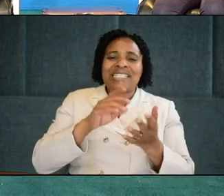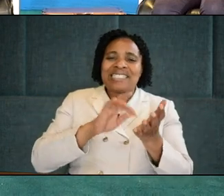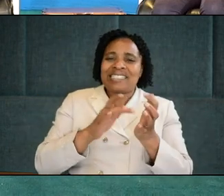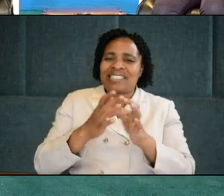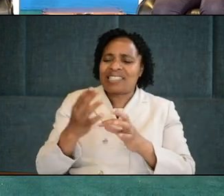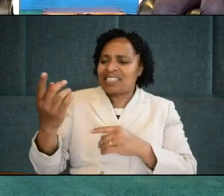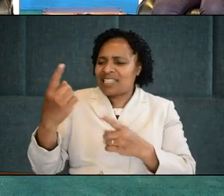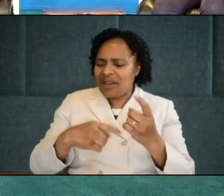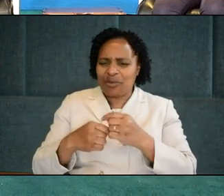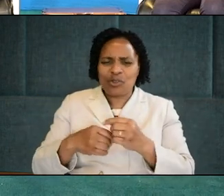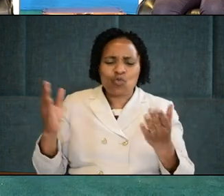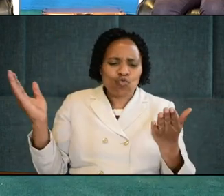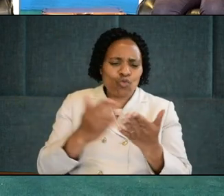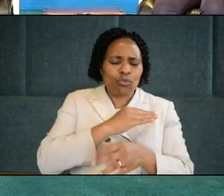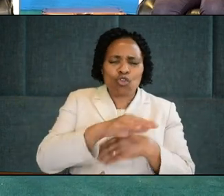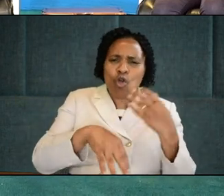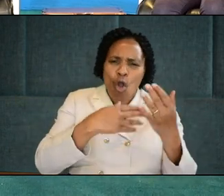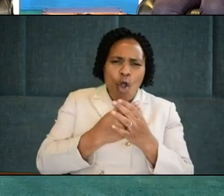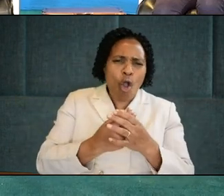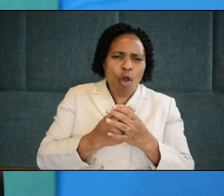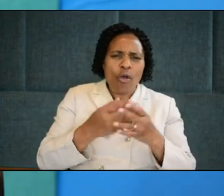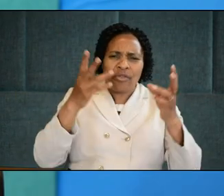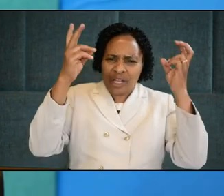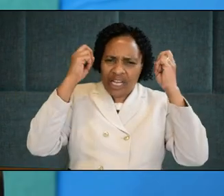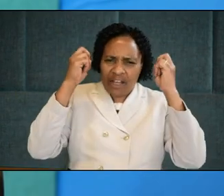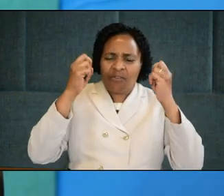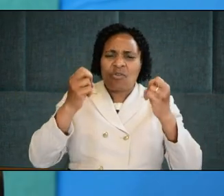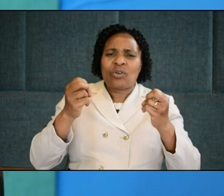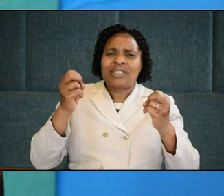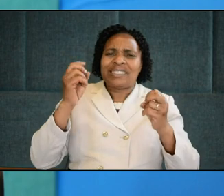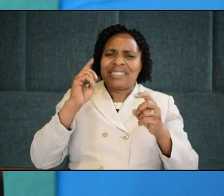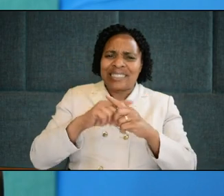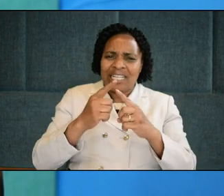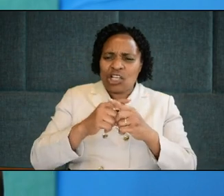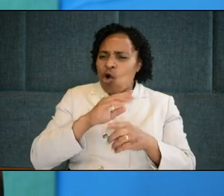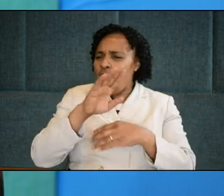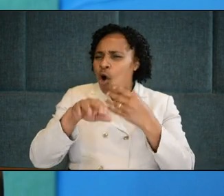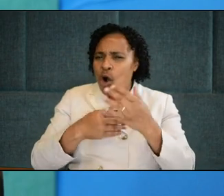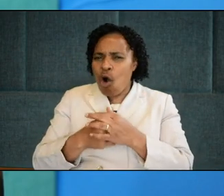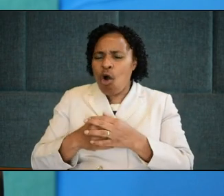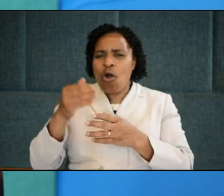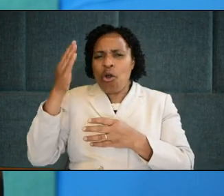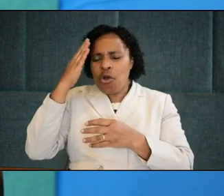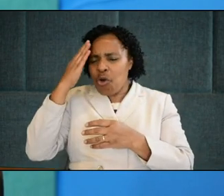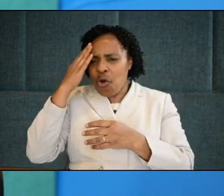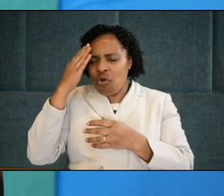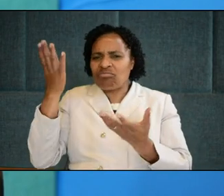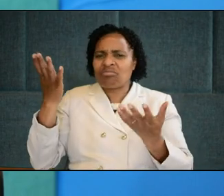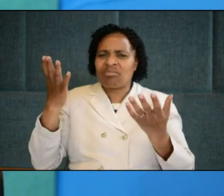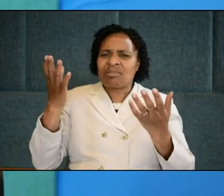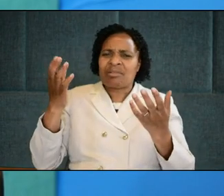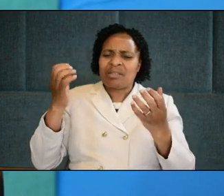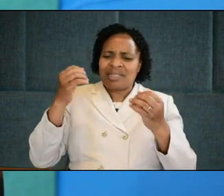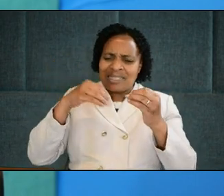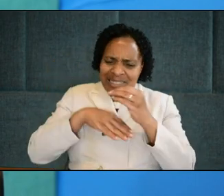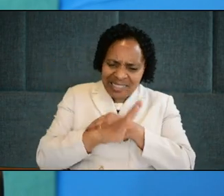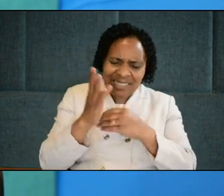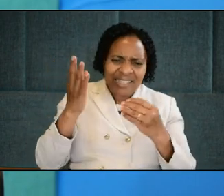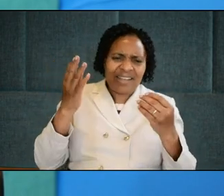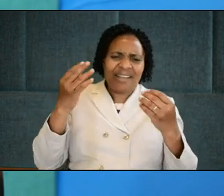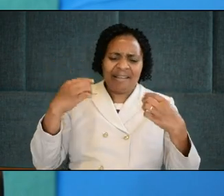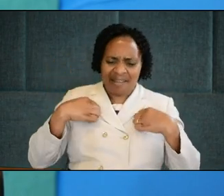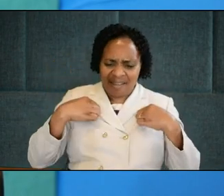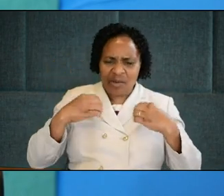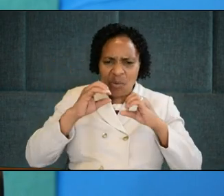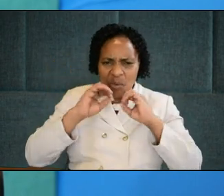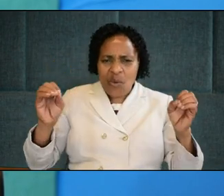came and cast all the demons out. And right then everyone knew him as someone who cuts himself and goes to the cave naked.